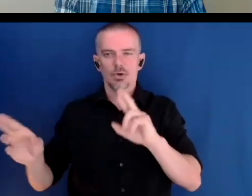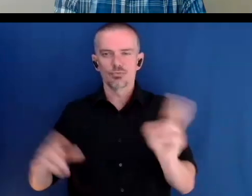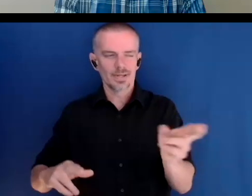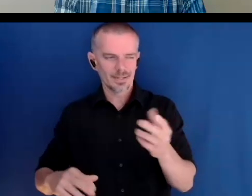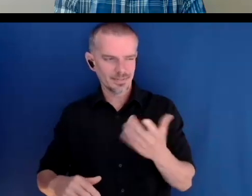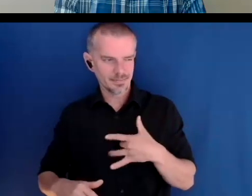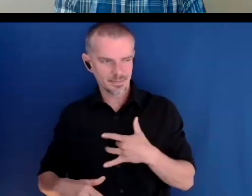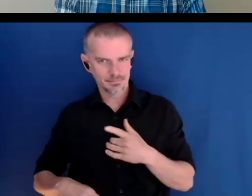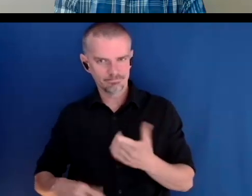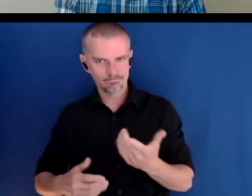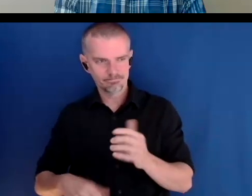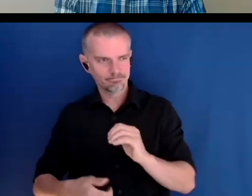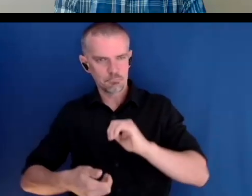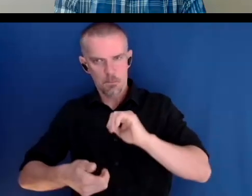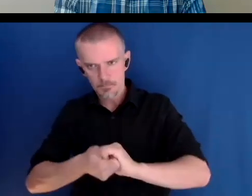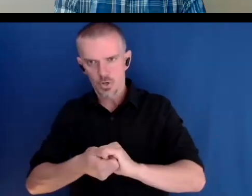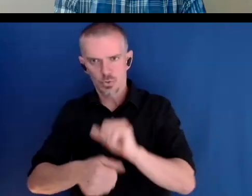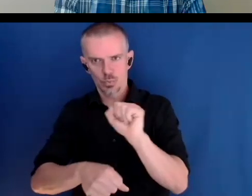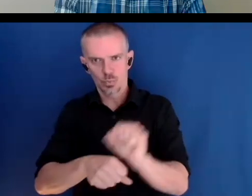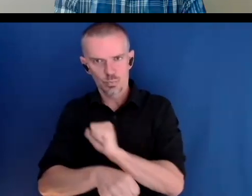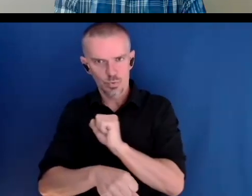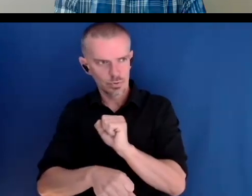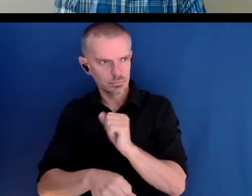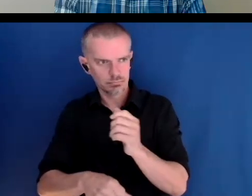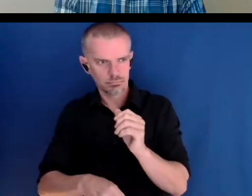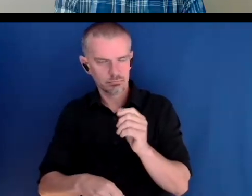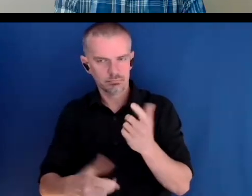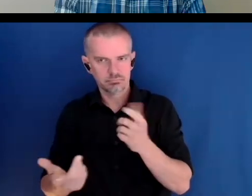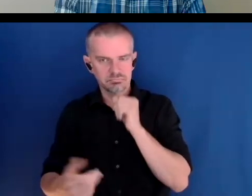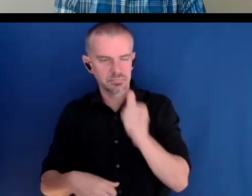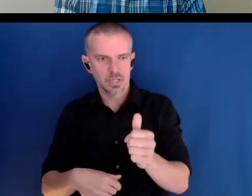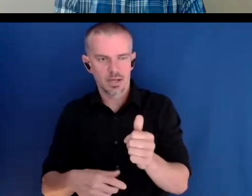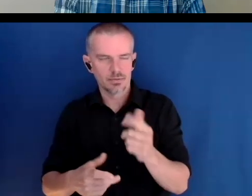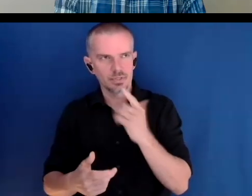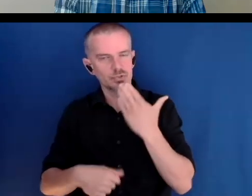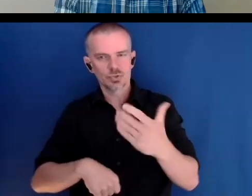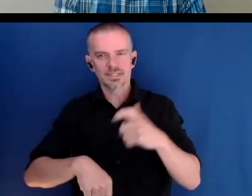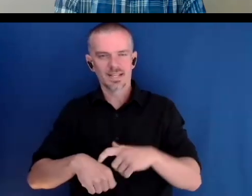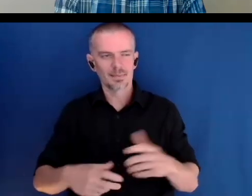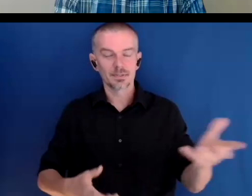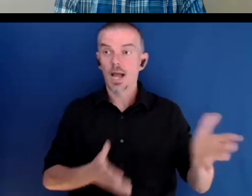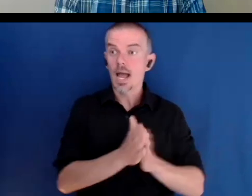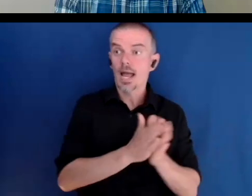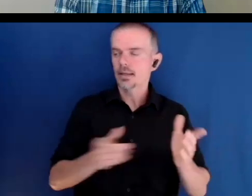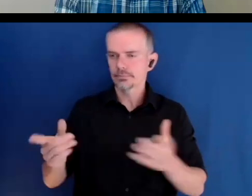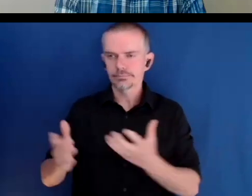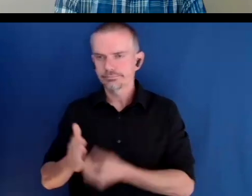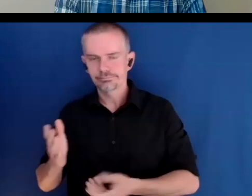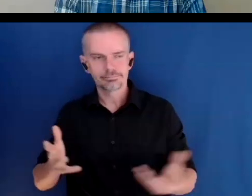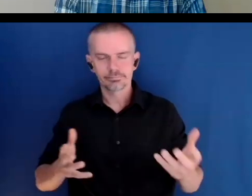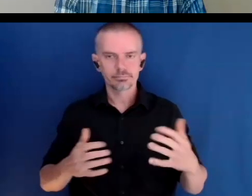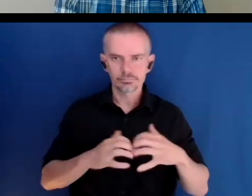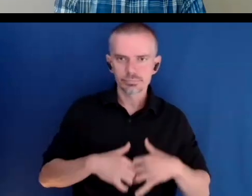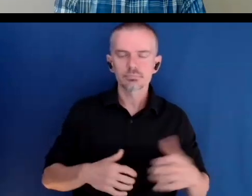makes sense for them. And usually that has to do with being understaffed and just not knowing how you're going to supervise